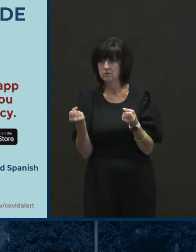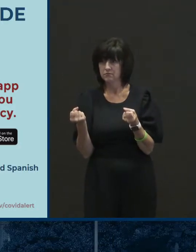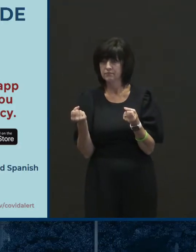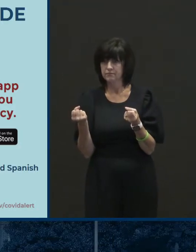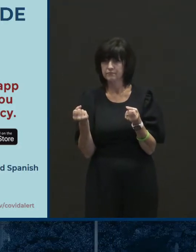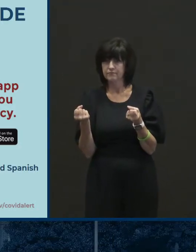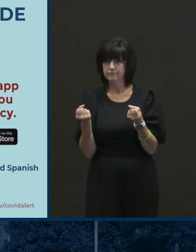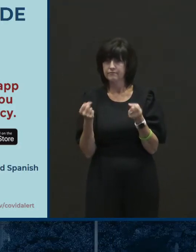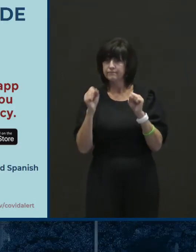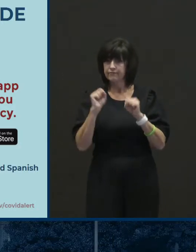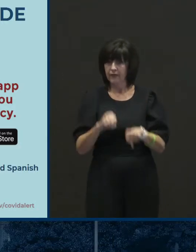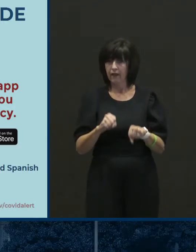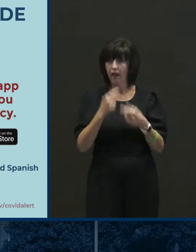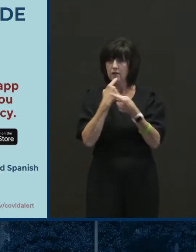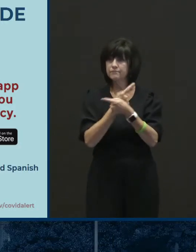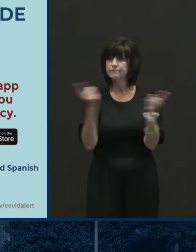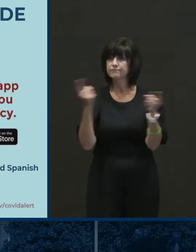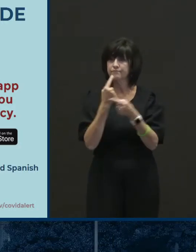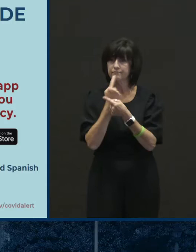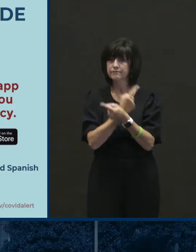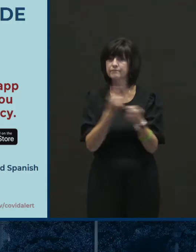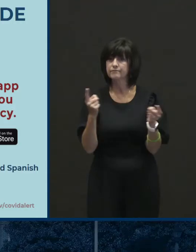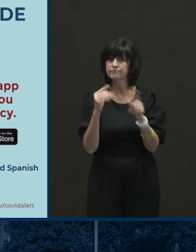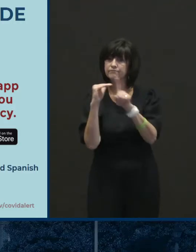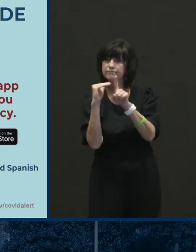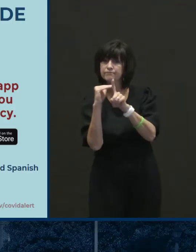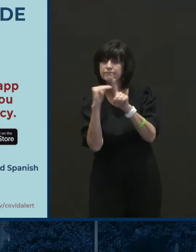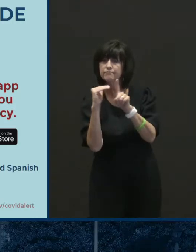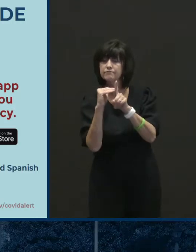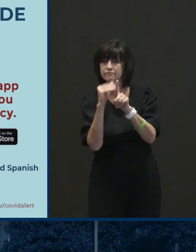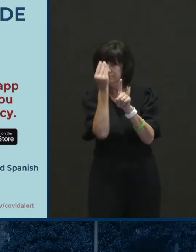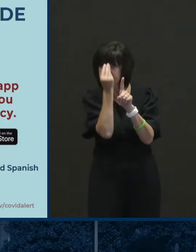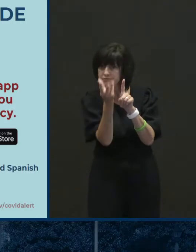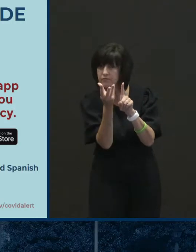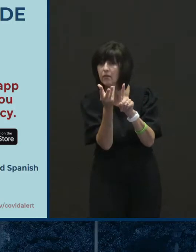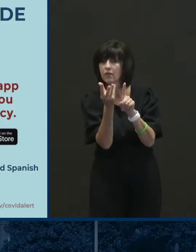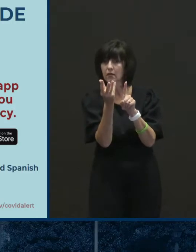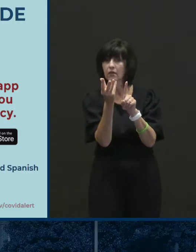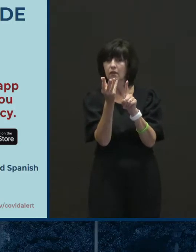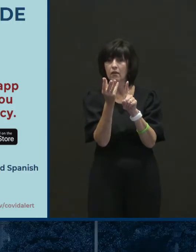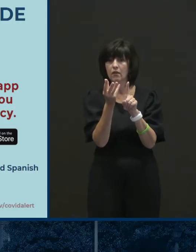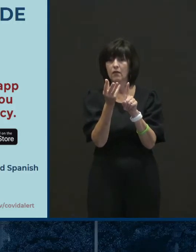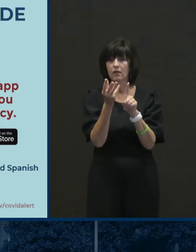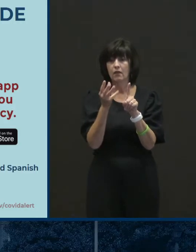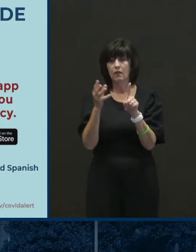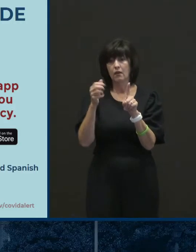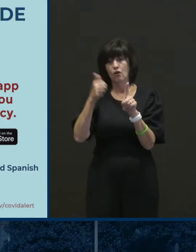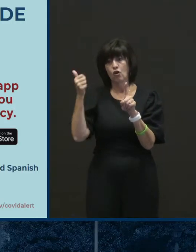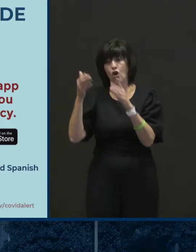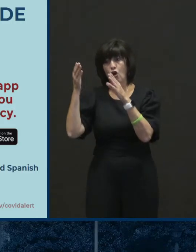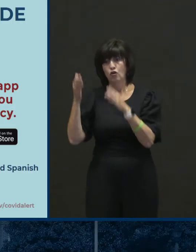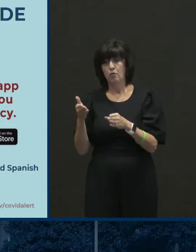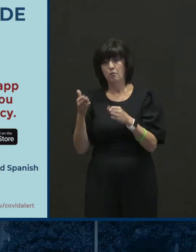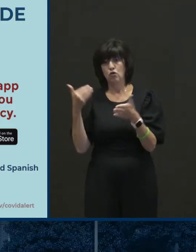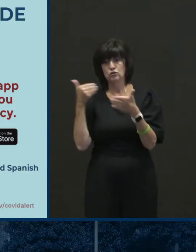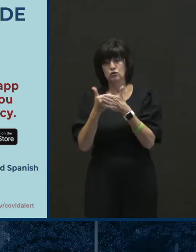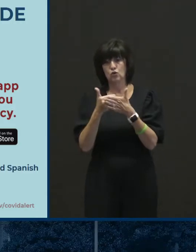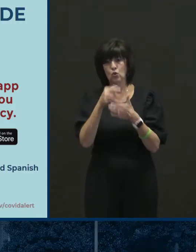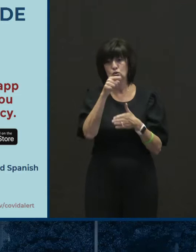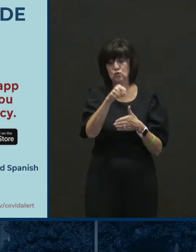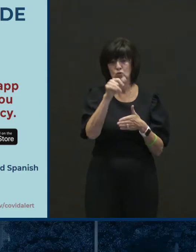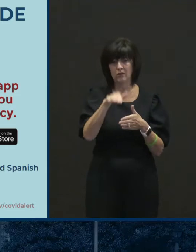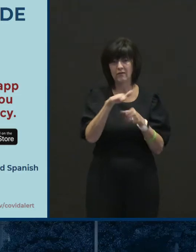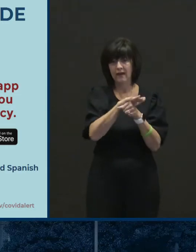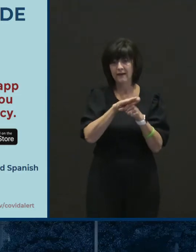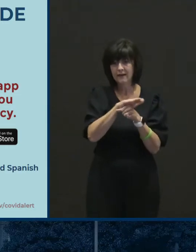to alert anybody who may have come in contact with that phone within a certain